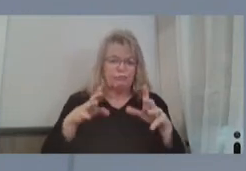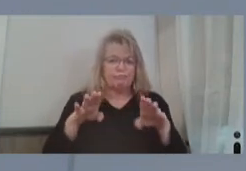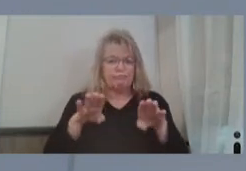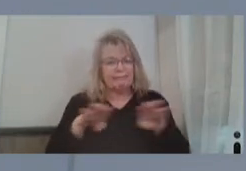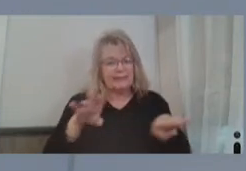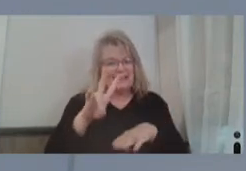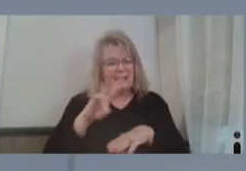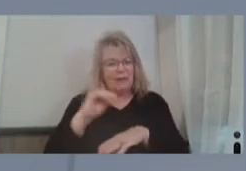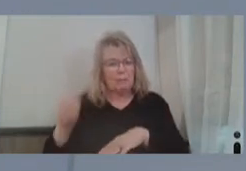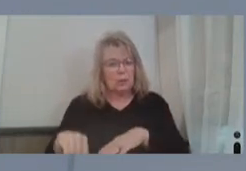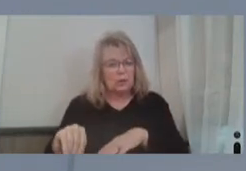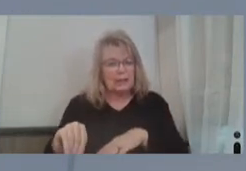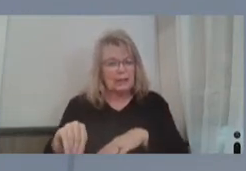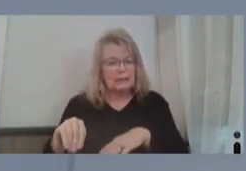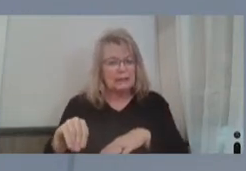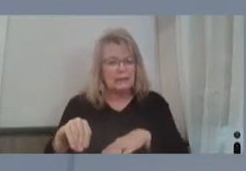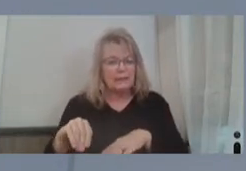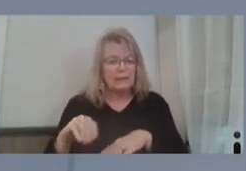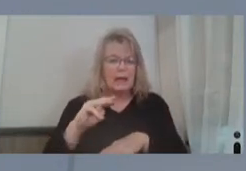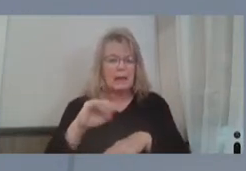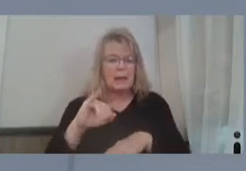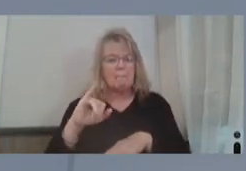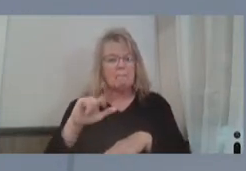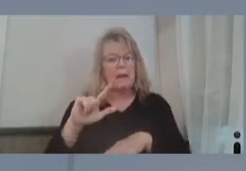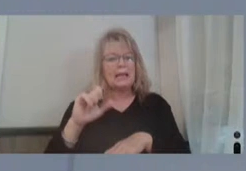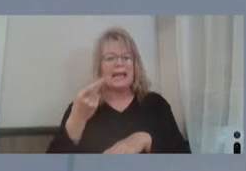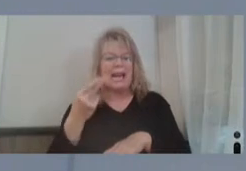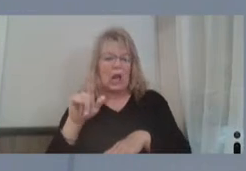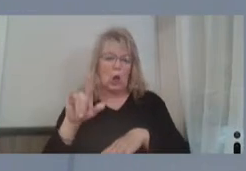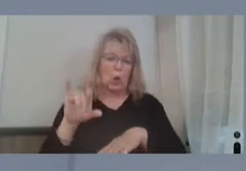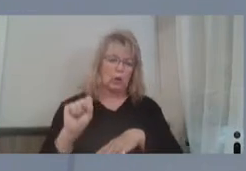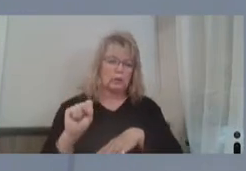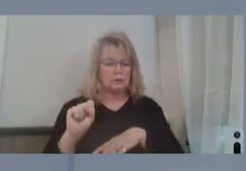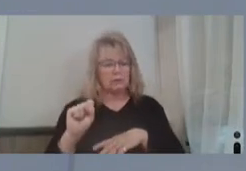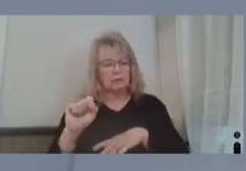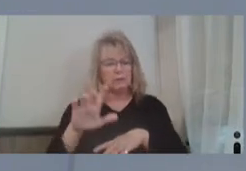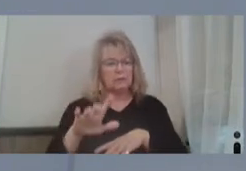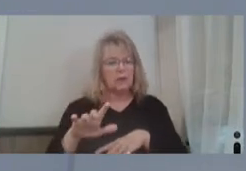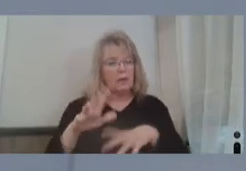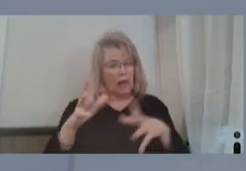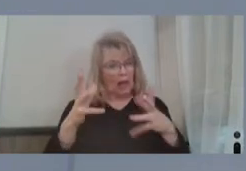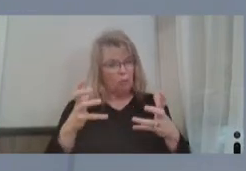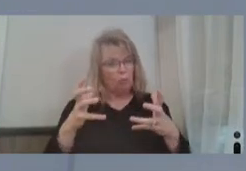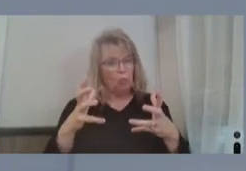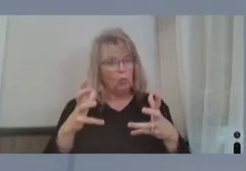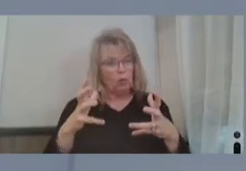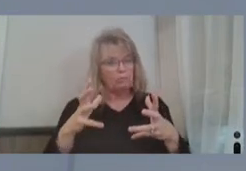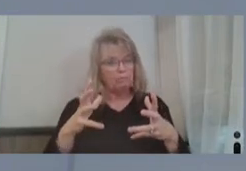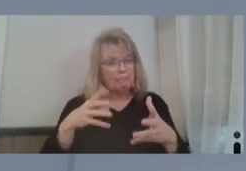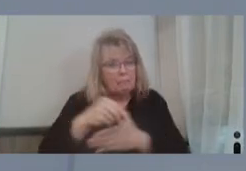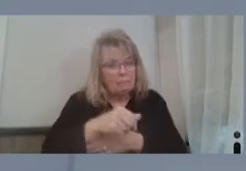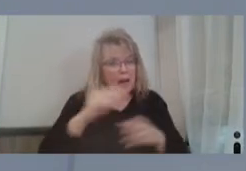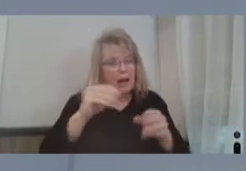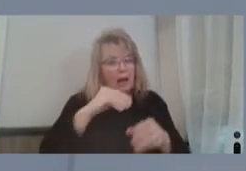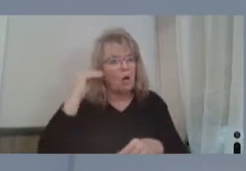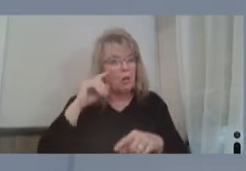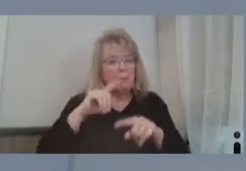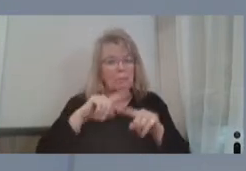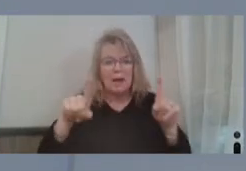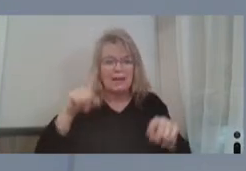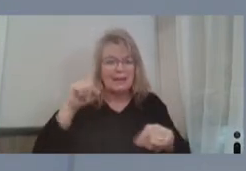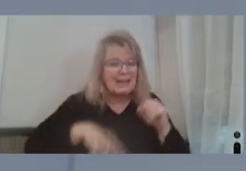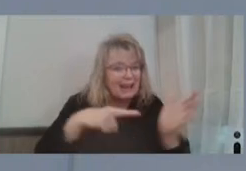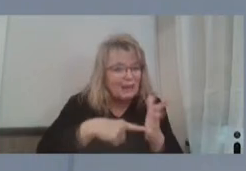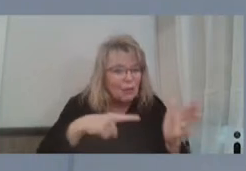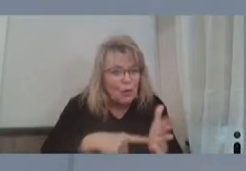70% of the millennials saying they would like to be homeowners, but they can't afford it due to high costs